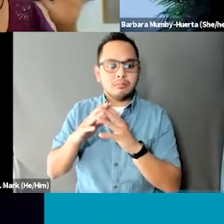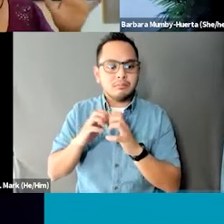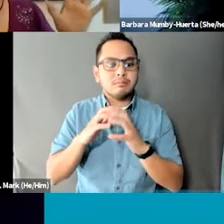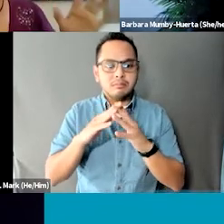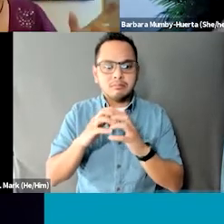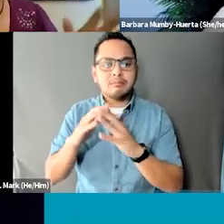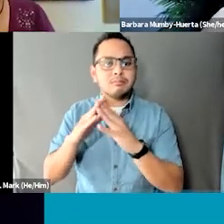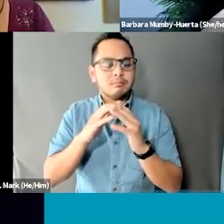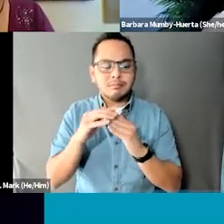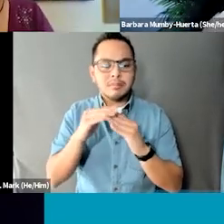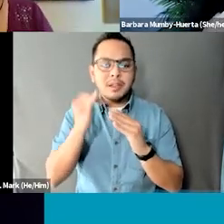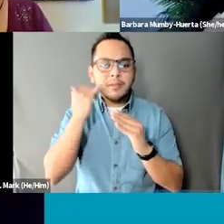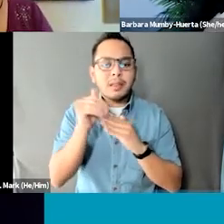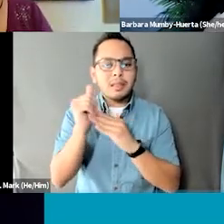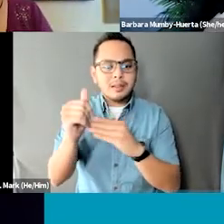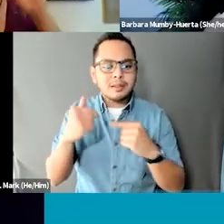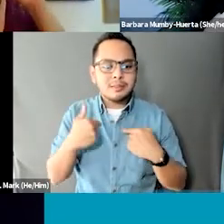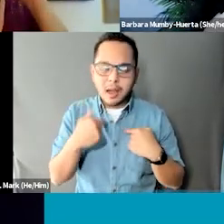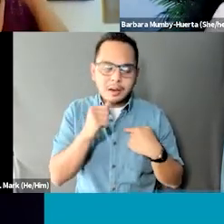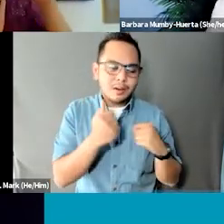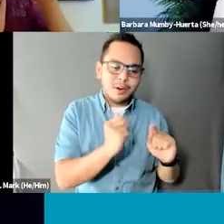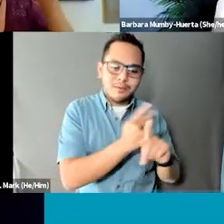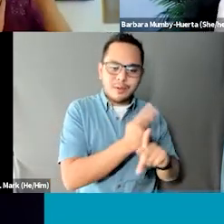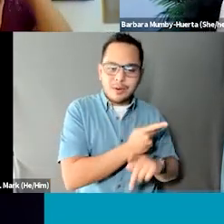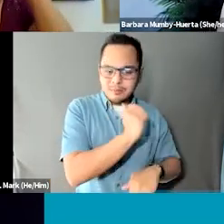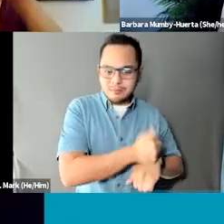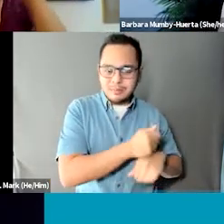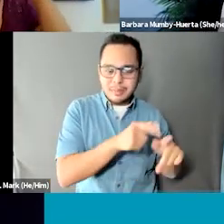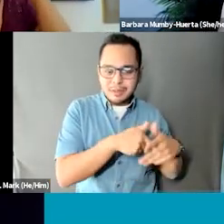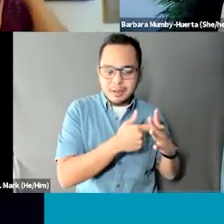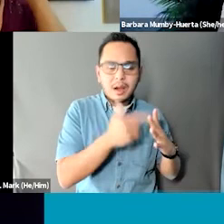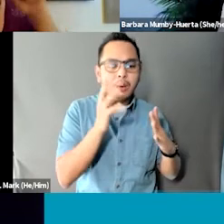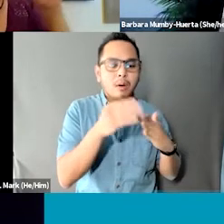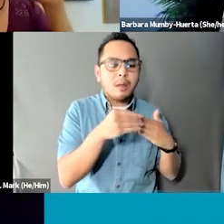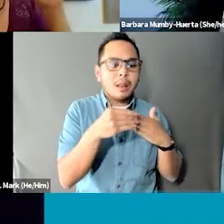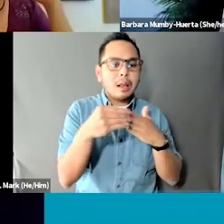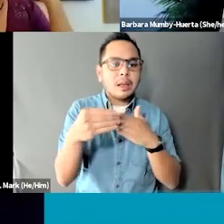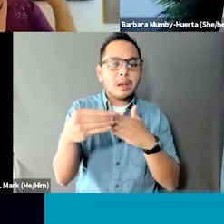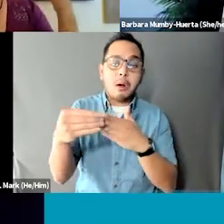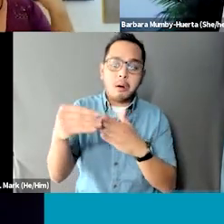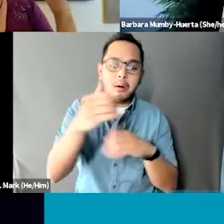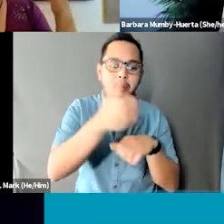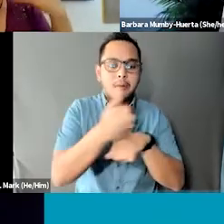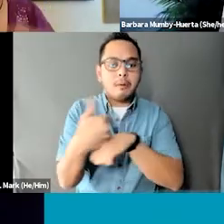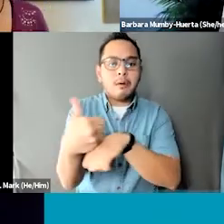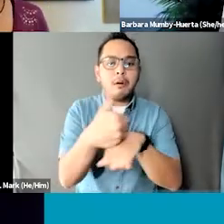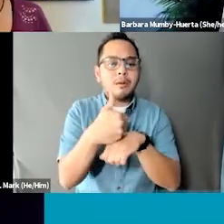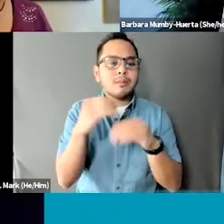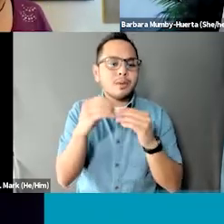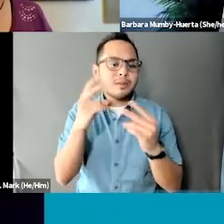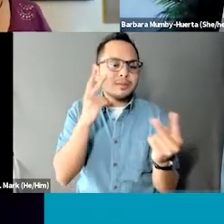try to figure out the paintings ahead of time. I just go with where I think they should go. It's all visual,